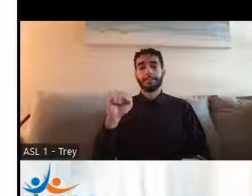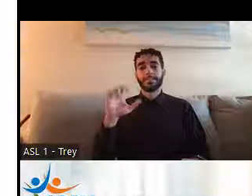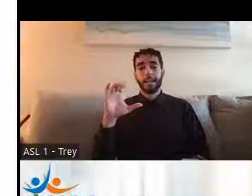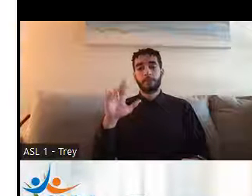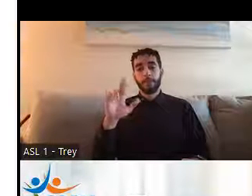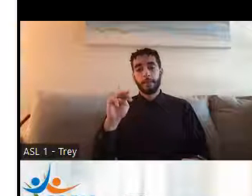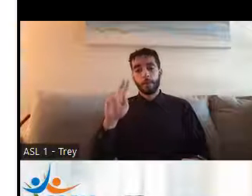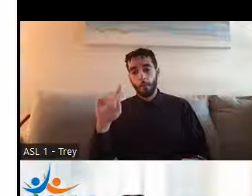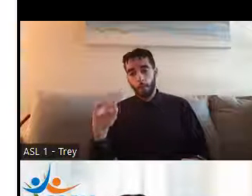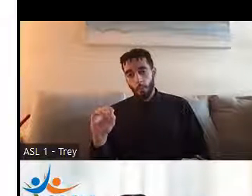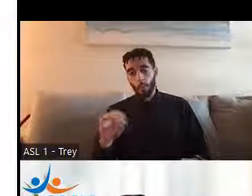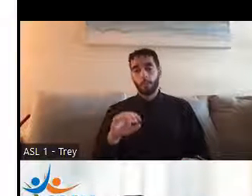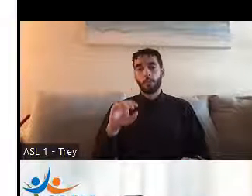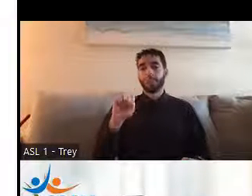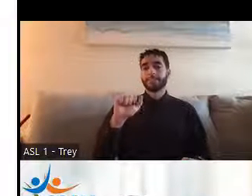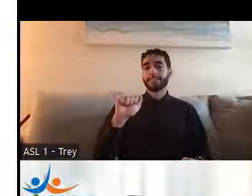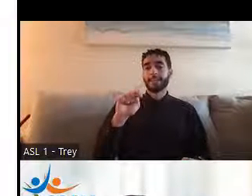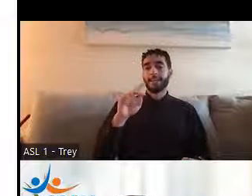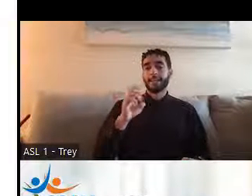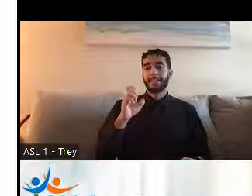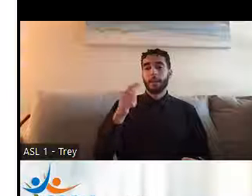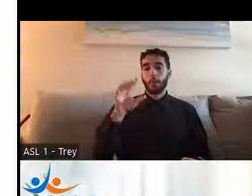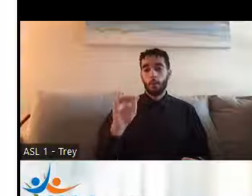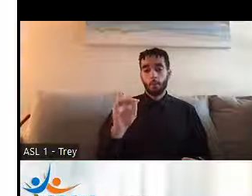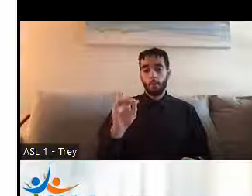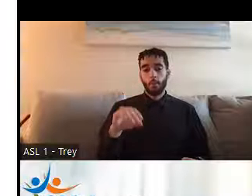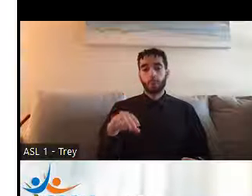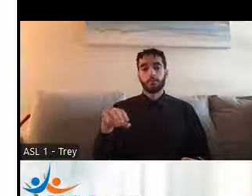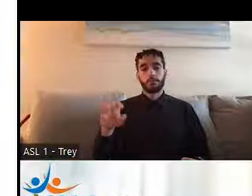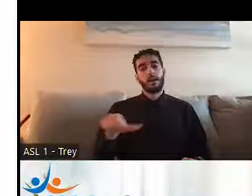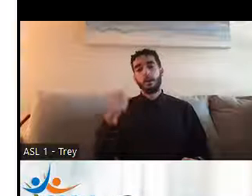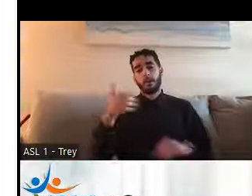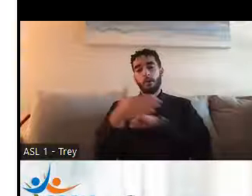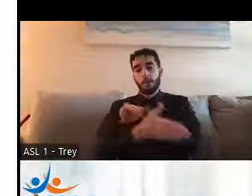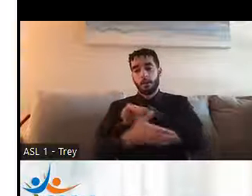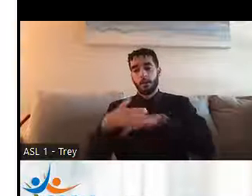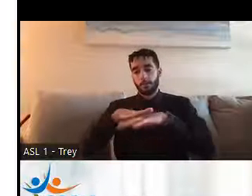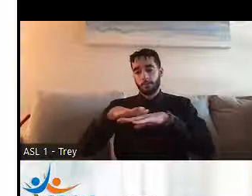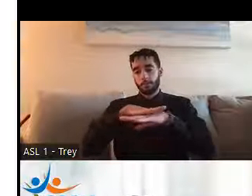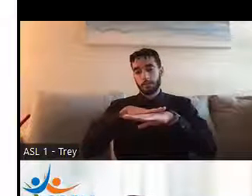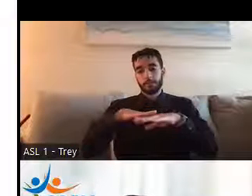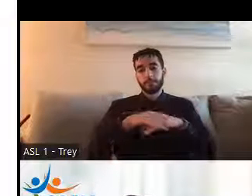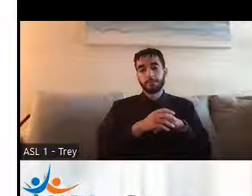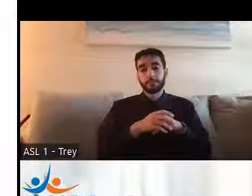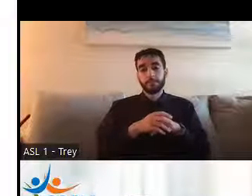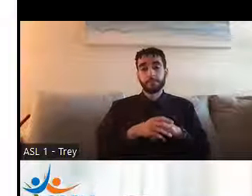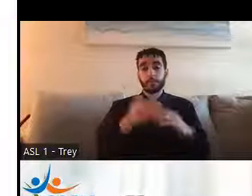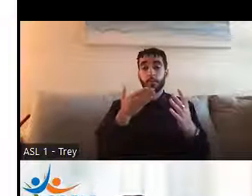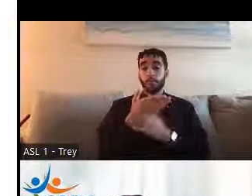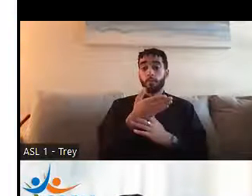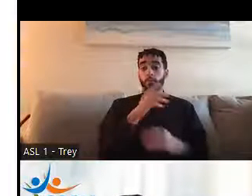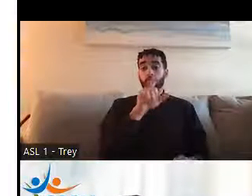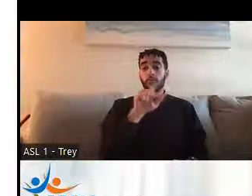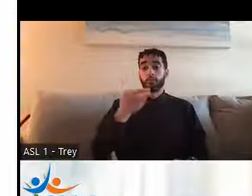San Diego, Santa Clara, and Shasta counties. And the pilot was so successful that through the 2022 Budget Act, our